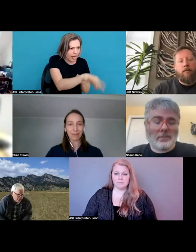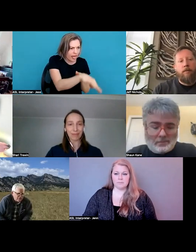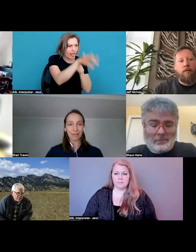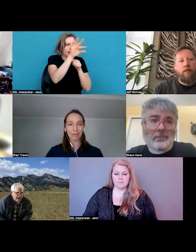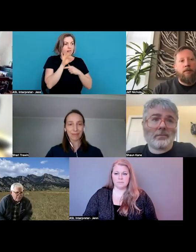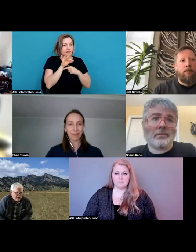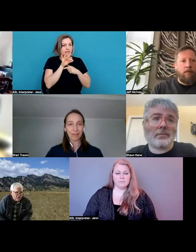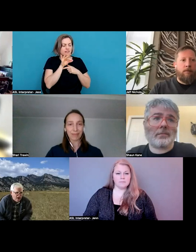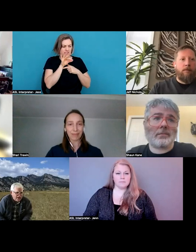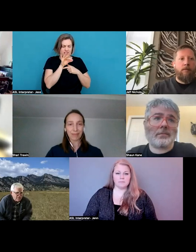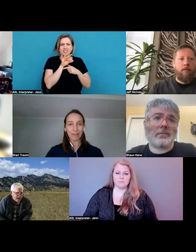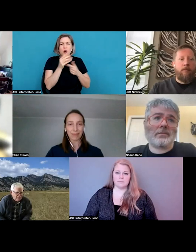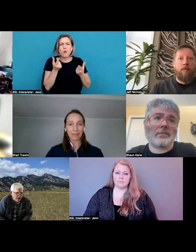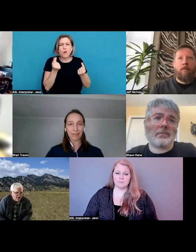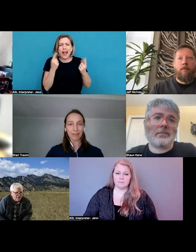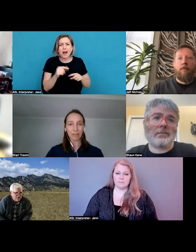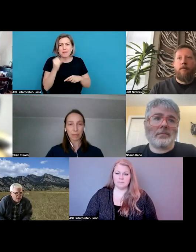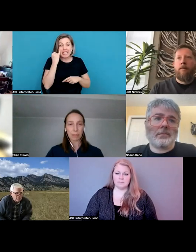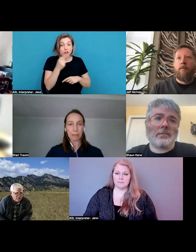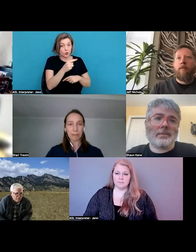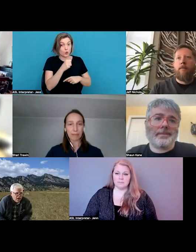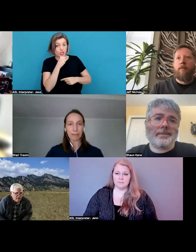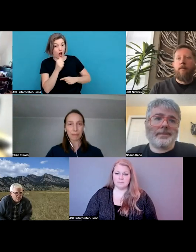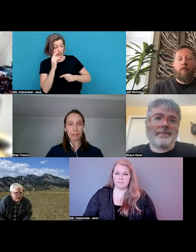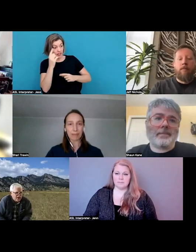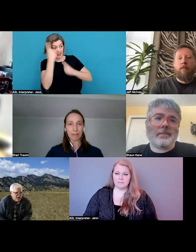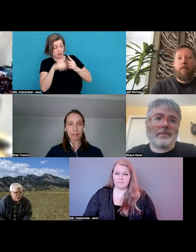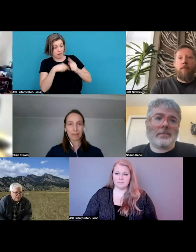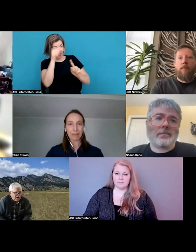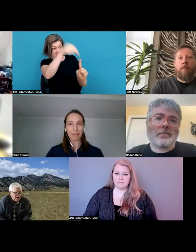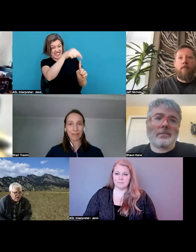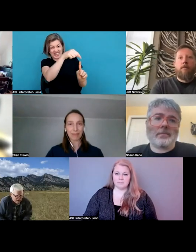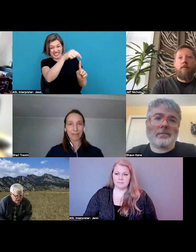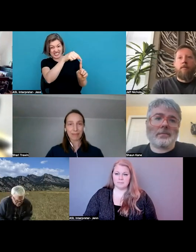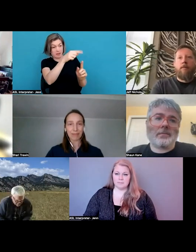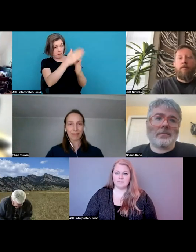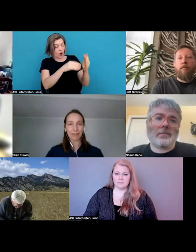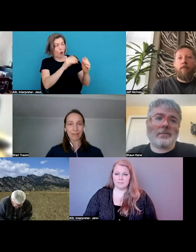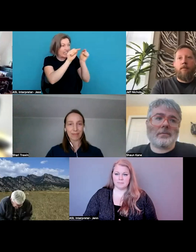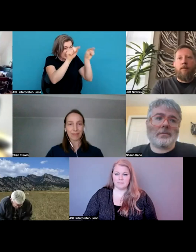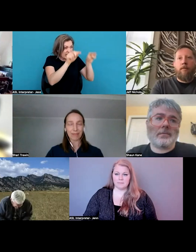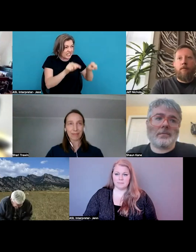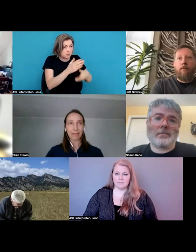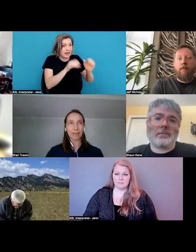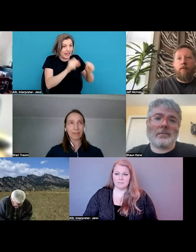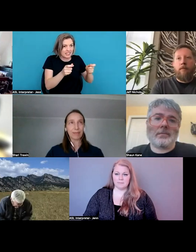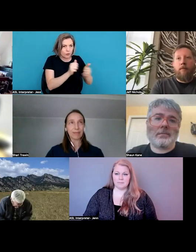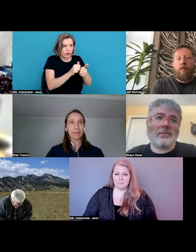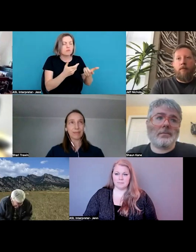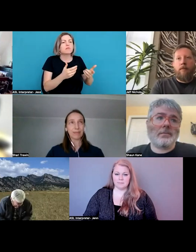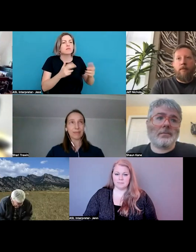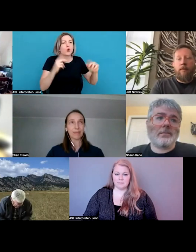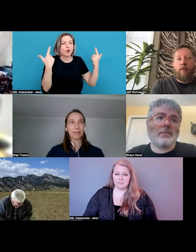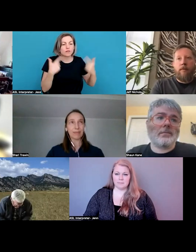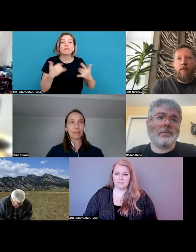nothing good is going to happen if you're not in that part or in one of the small finite number of parts that it's actually able to deal with. In these large